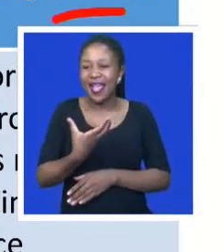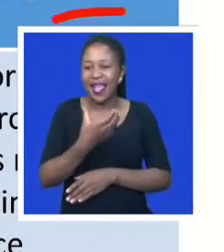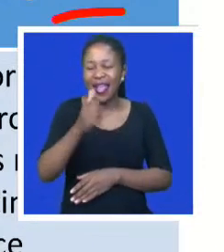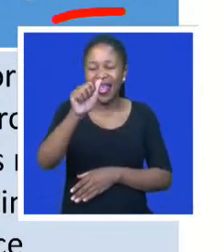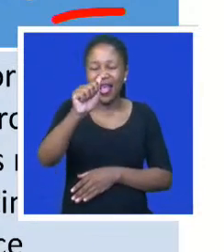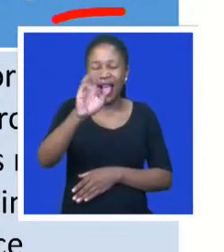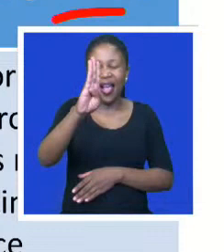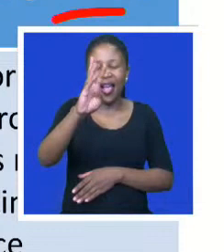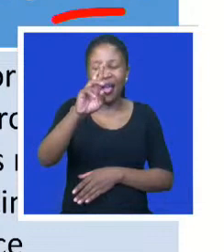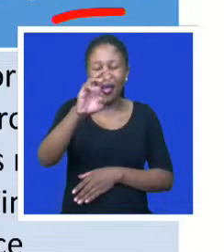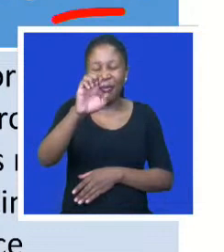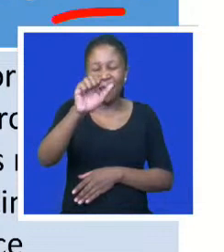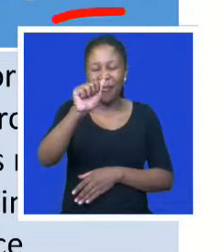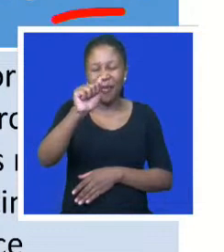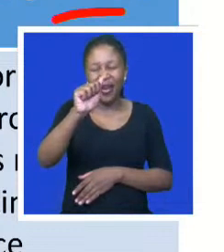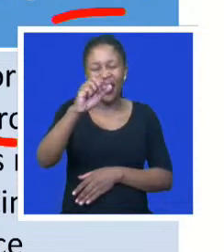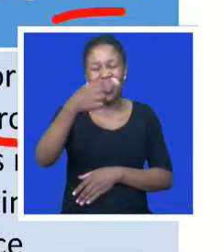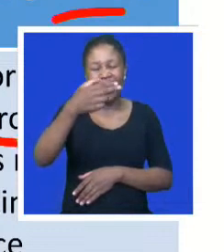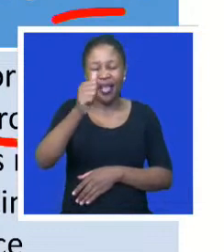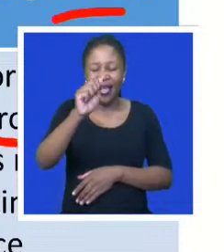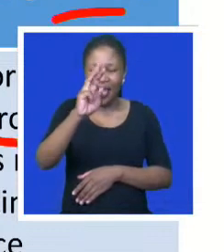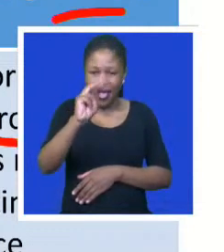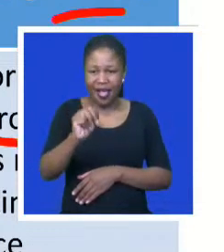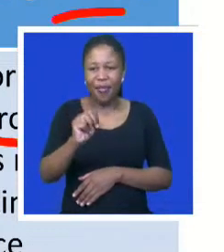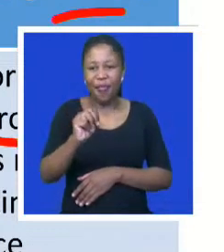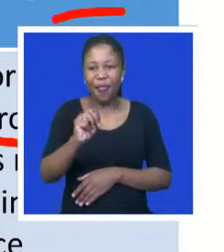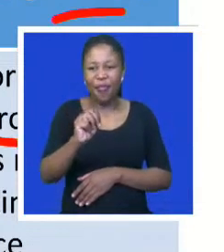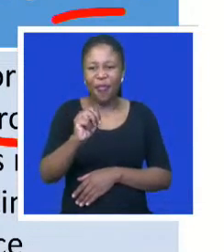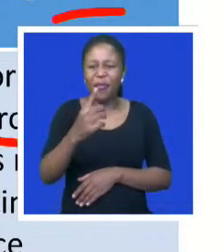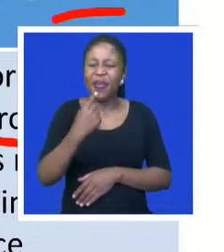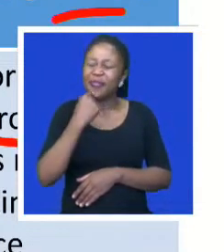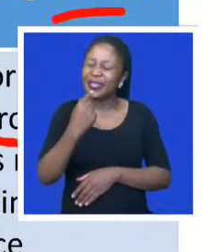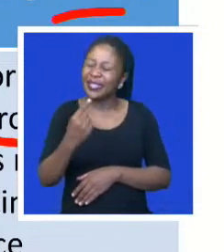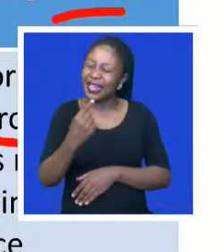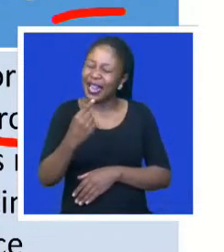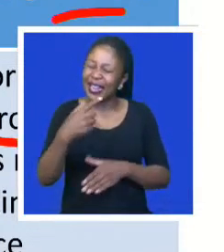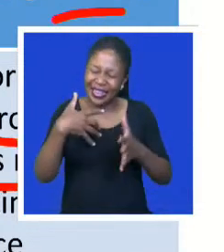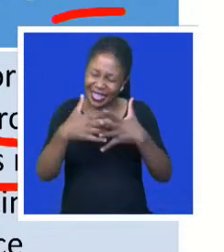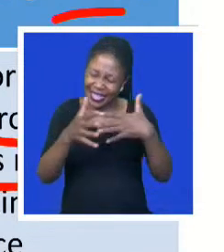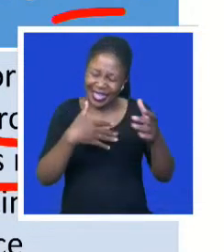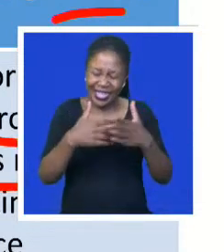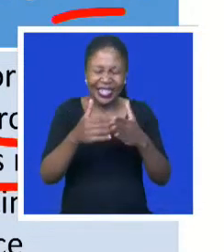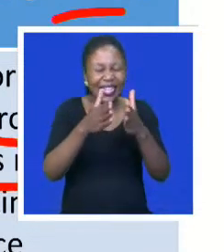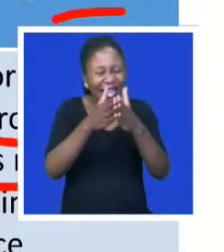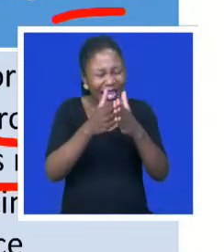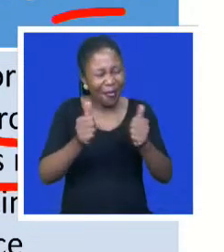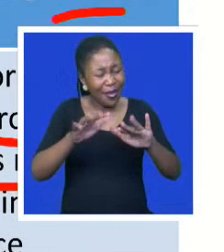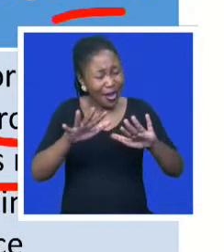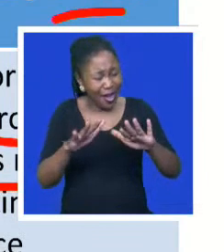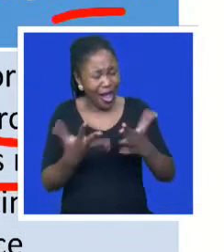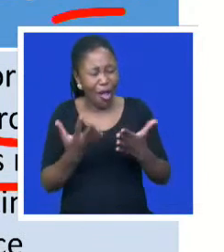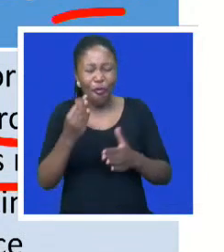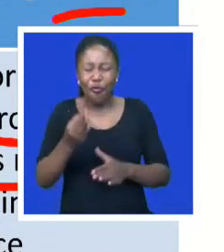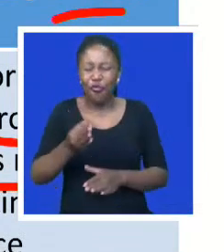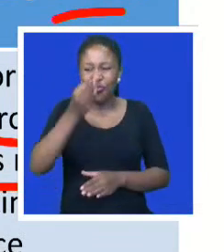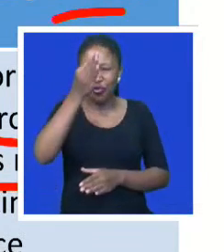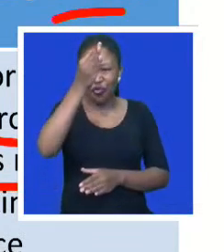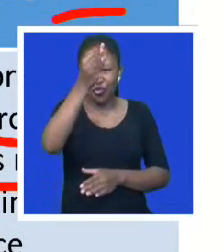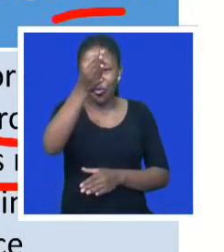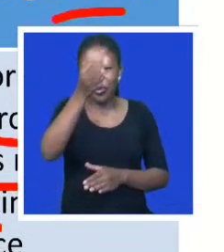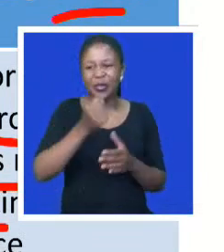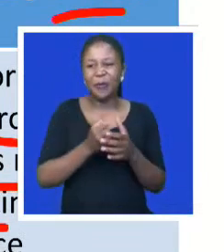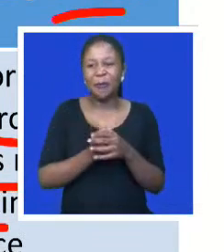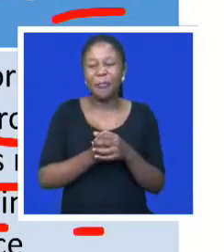for his faithfulness to his promises to Israel because of his mercy. Israel was